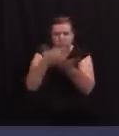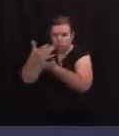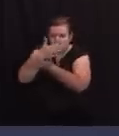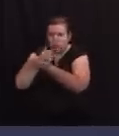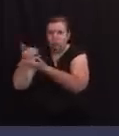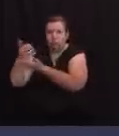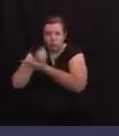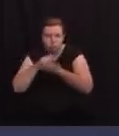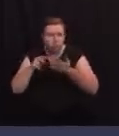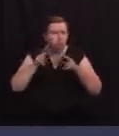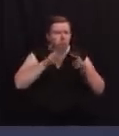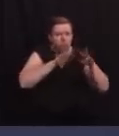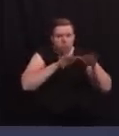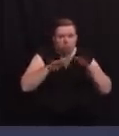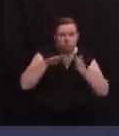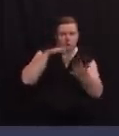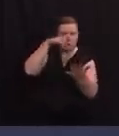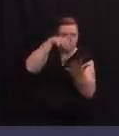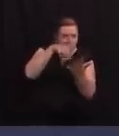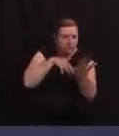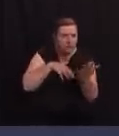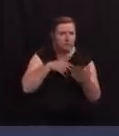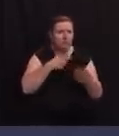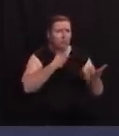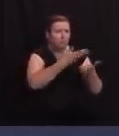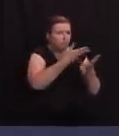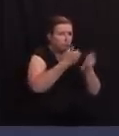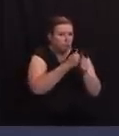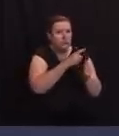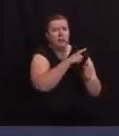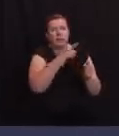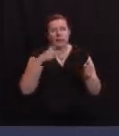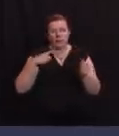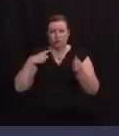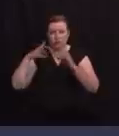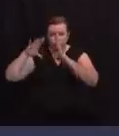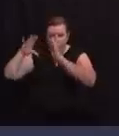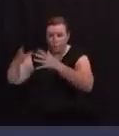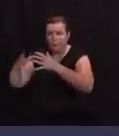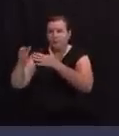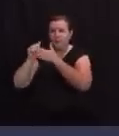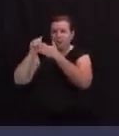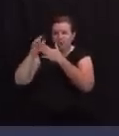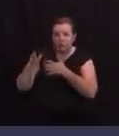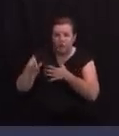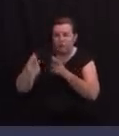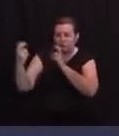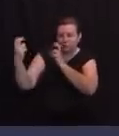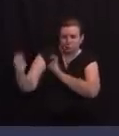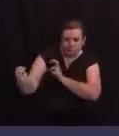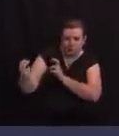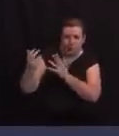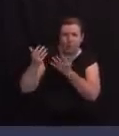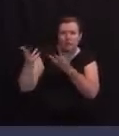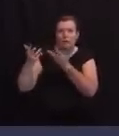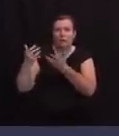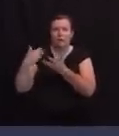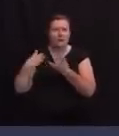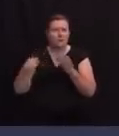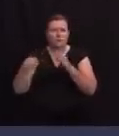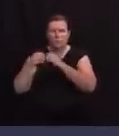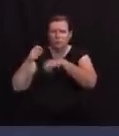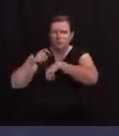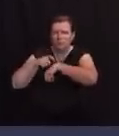And again, if there's an opportunity to work with legislative leadership to create that window, that's something I'm open-minded to. I did not